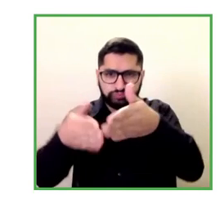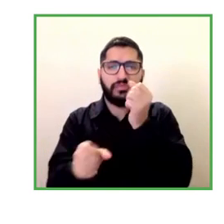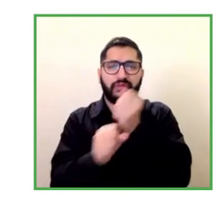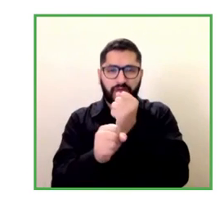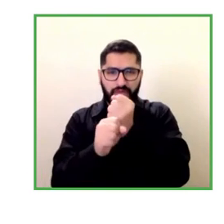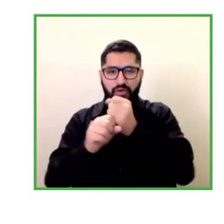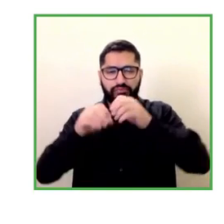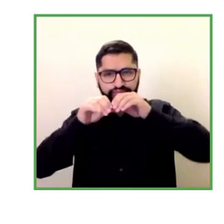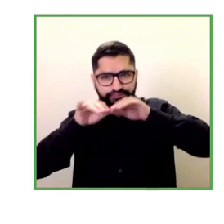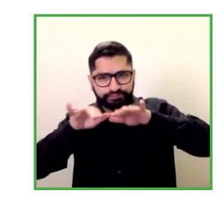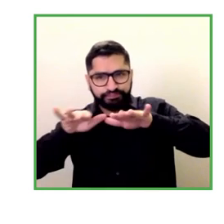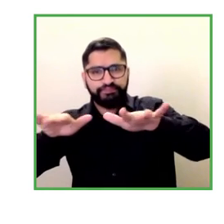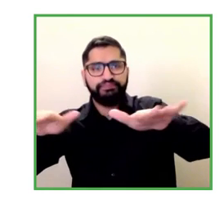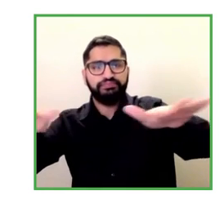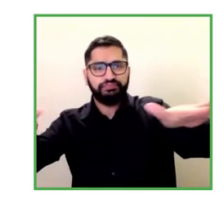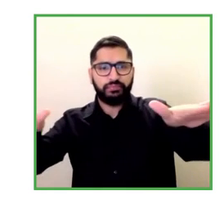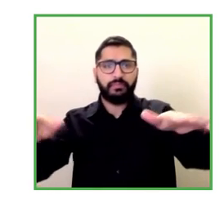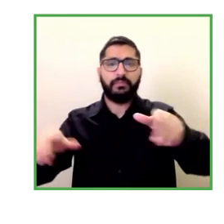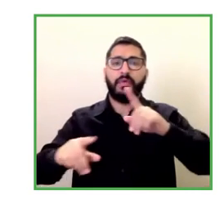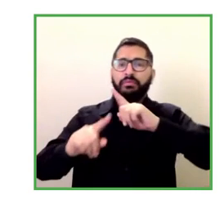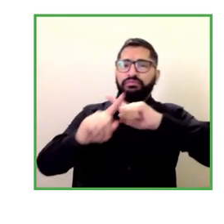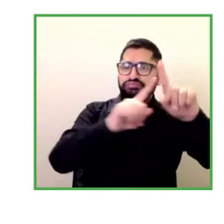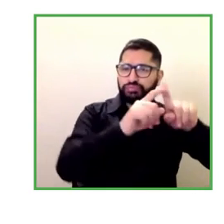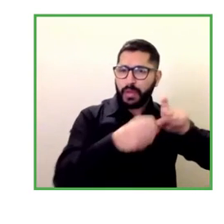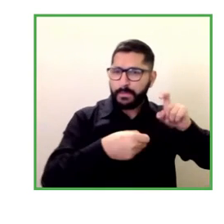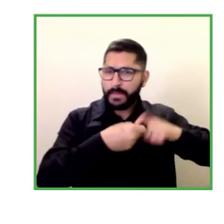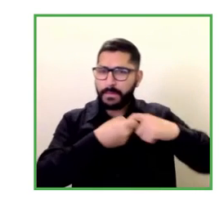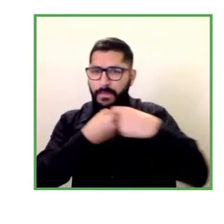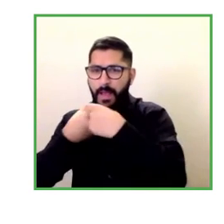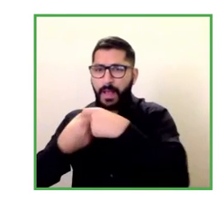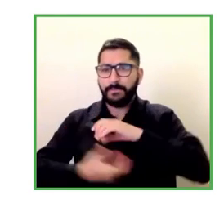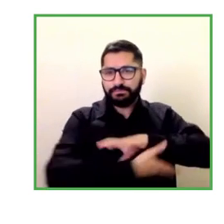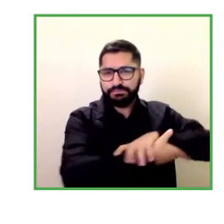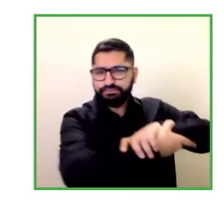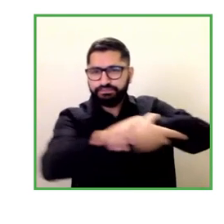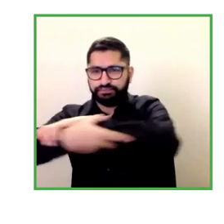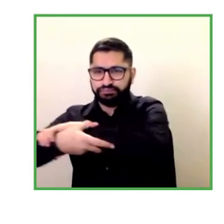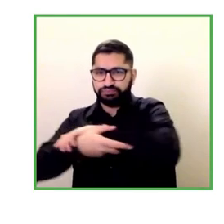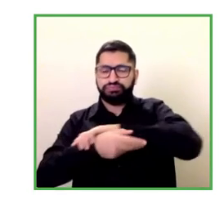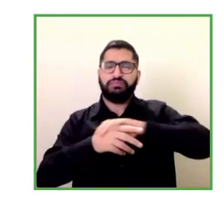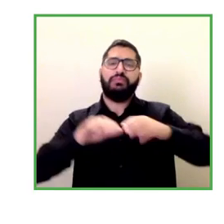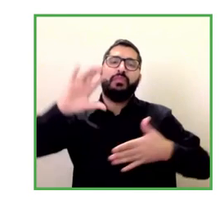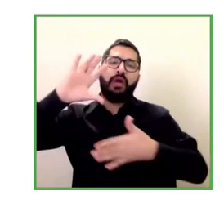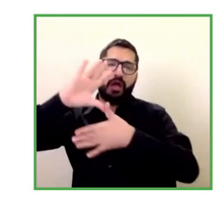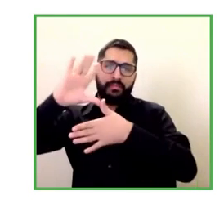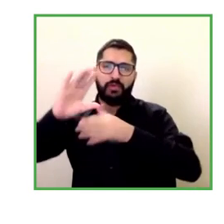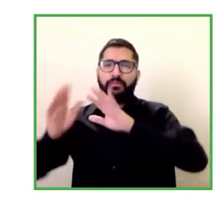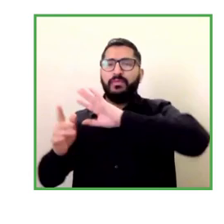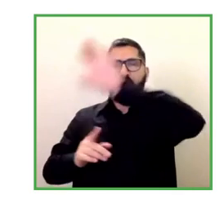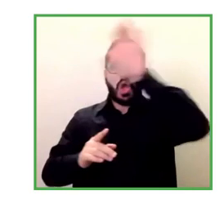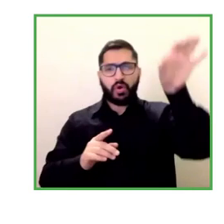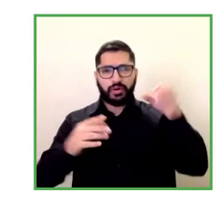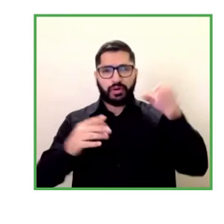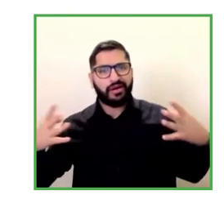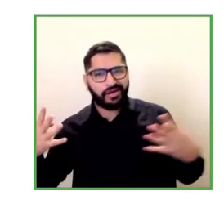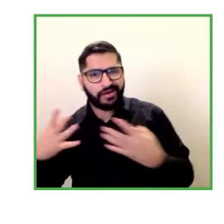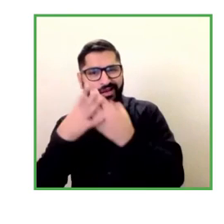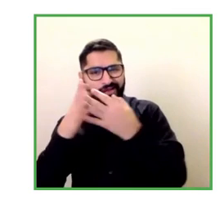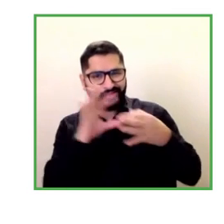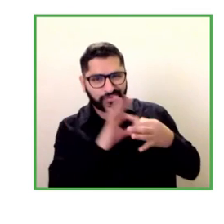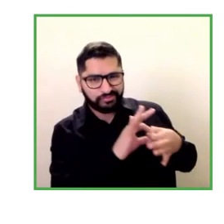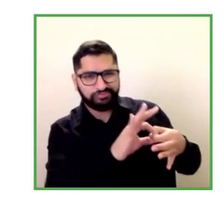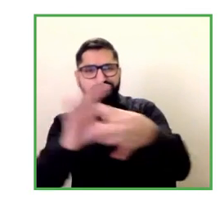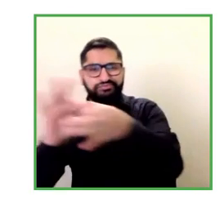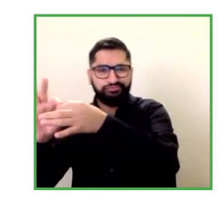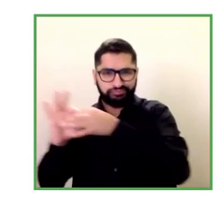and belong to other networks around the world, the Iberoamerican network or the worldwide network, but those